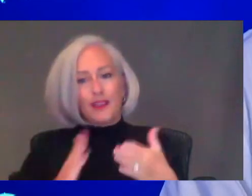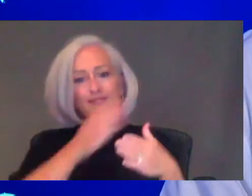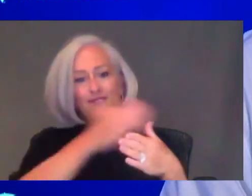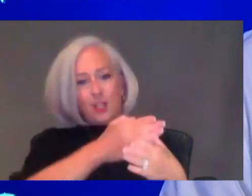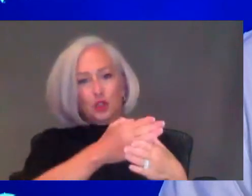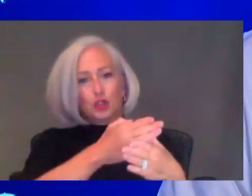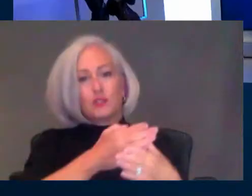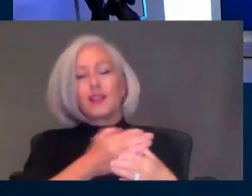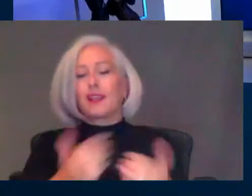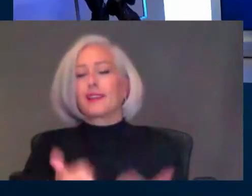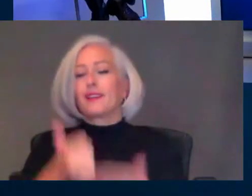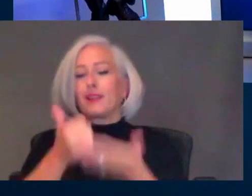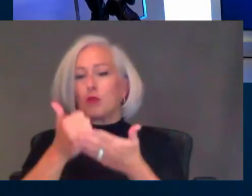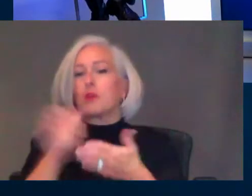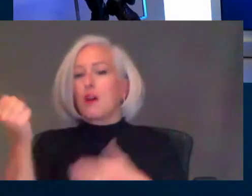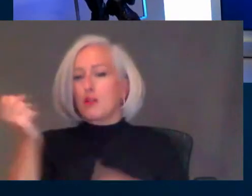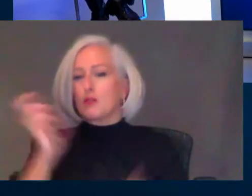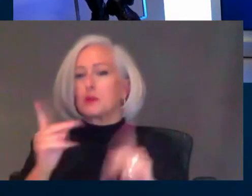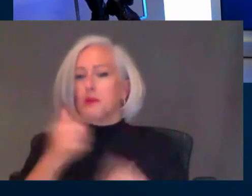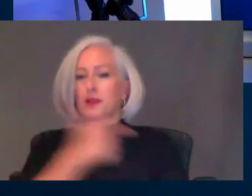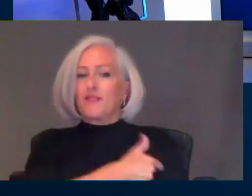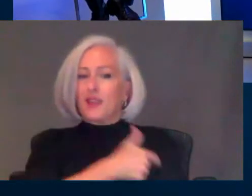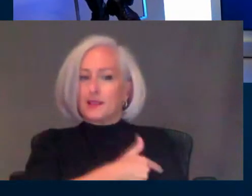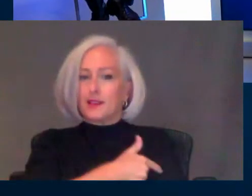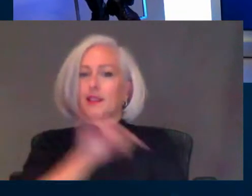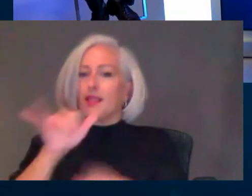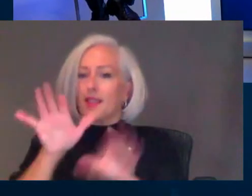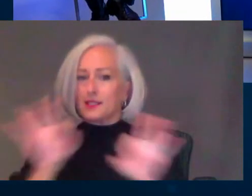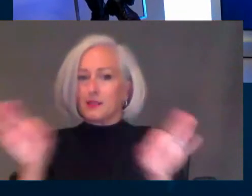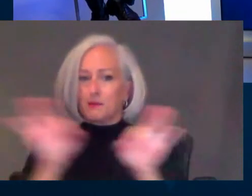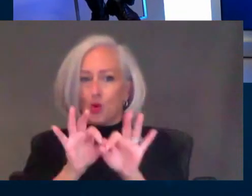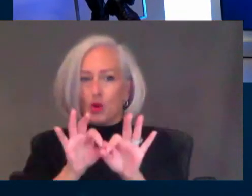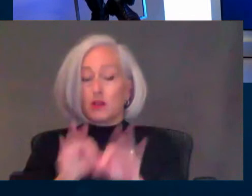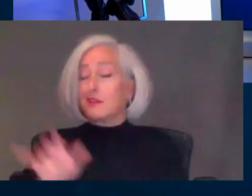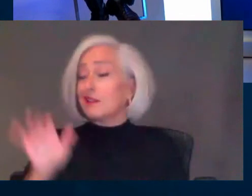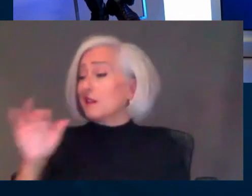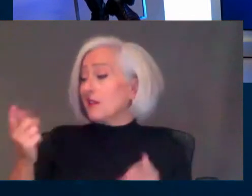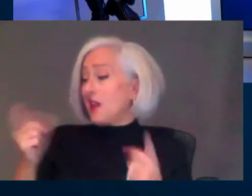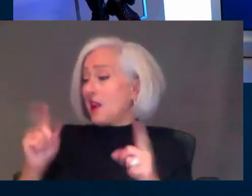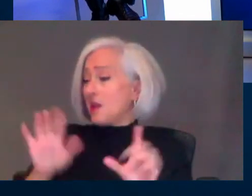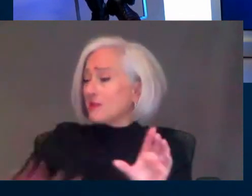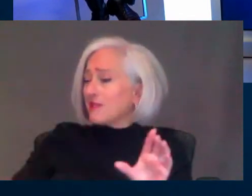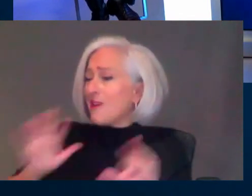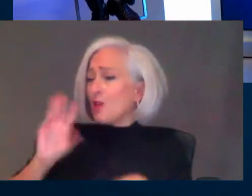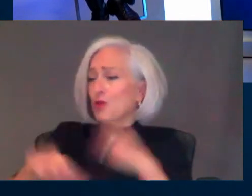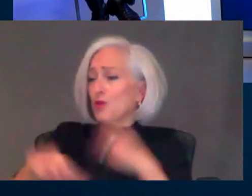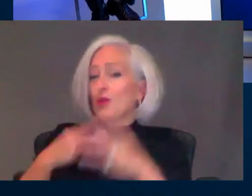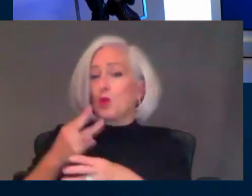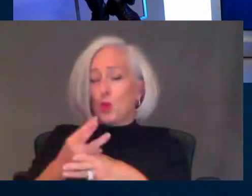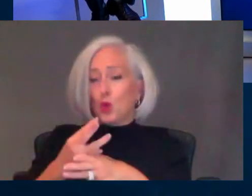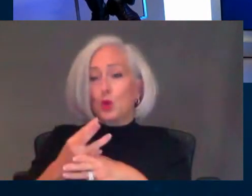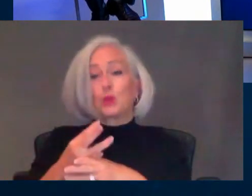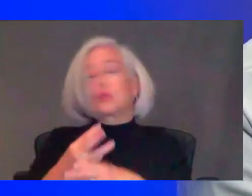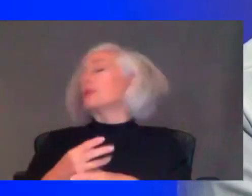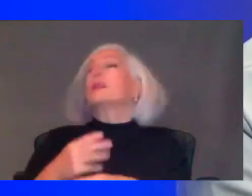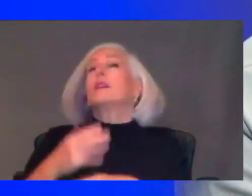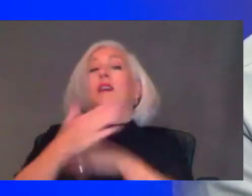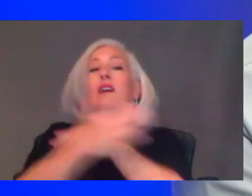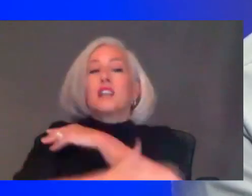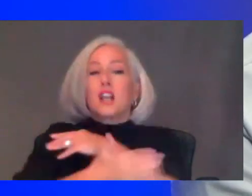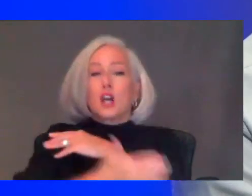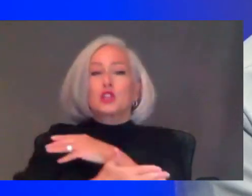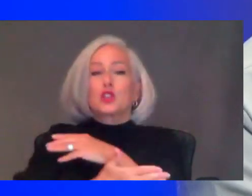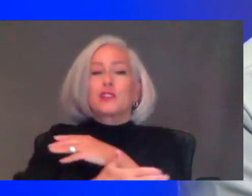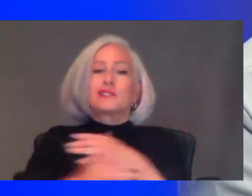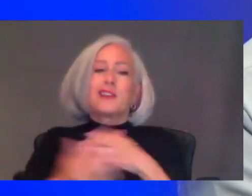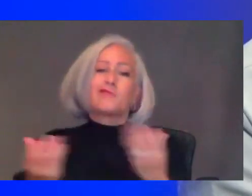world. They're much better than Israel's, right? They have 95% of their population has had at least one dose, and 90% have had both doses of vaccination. That